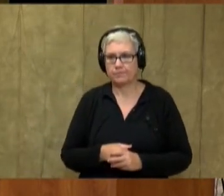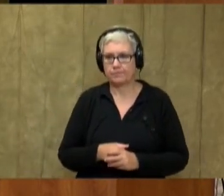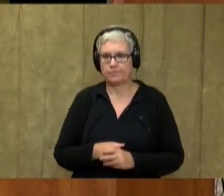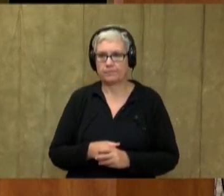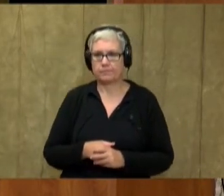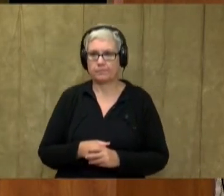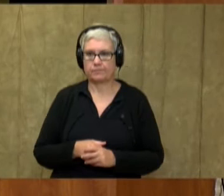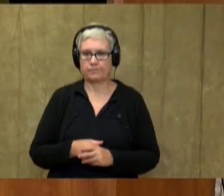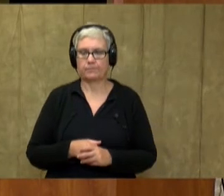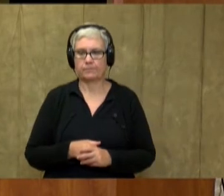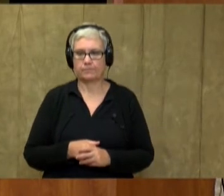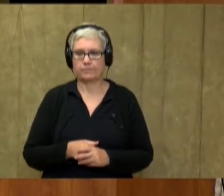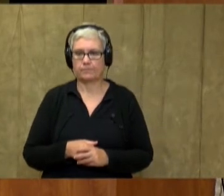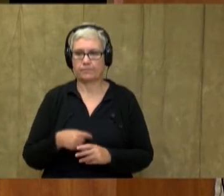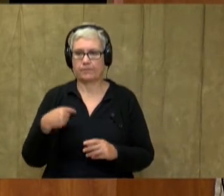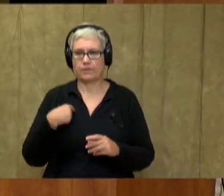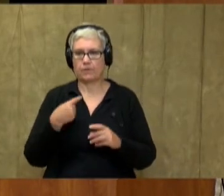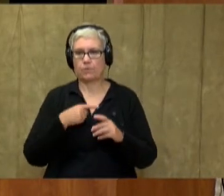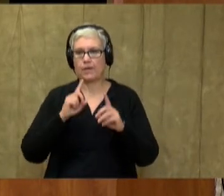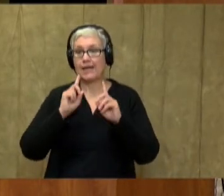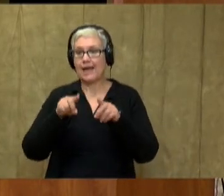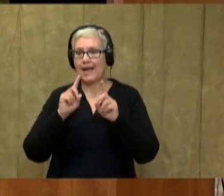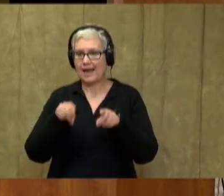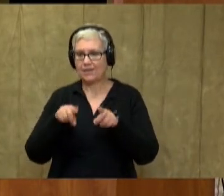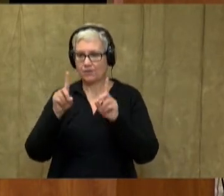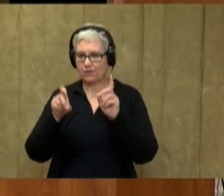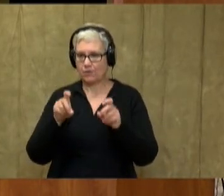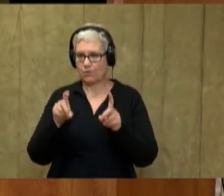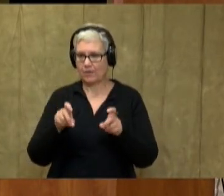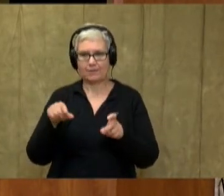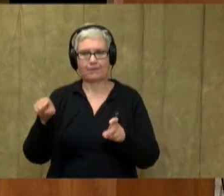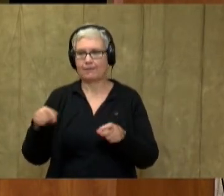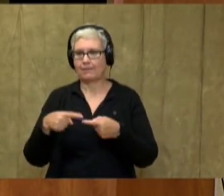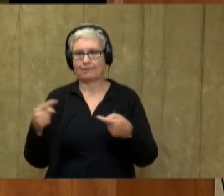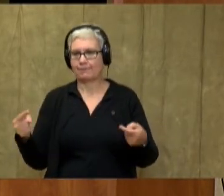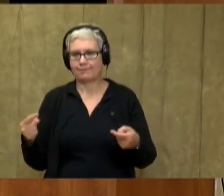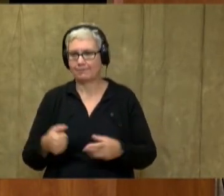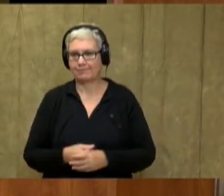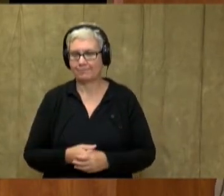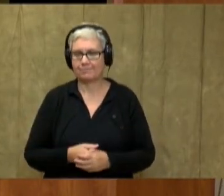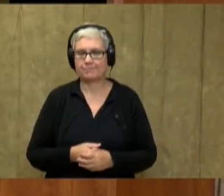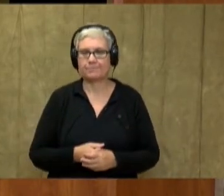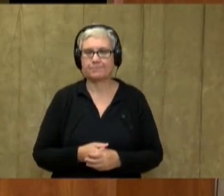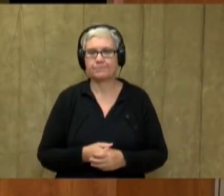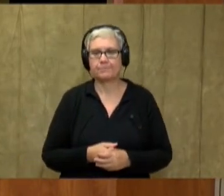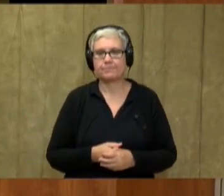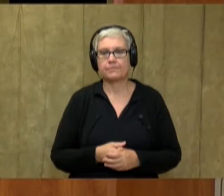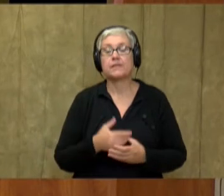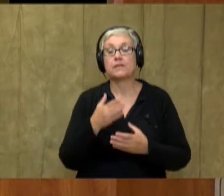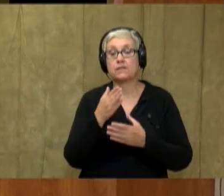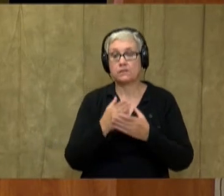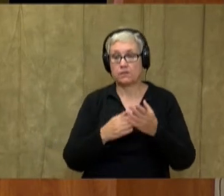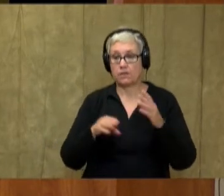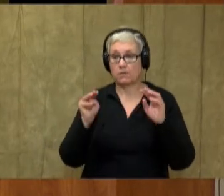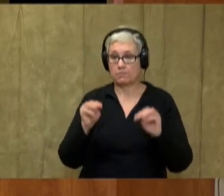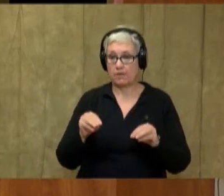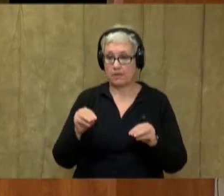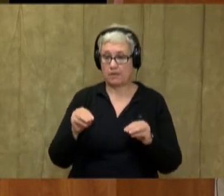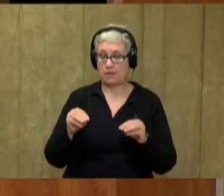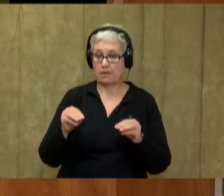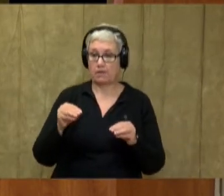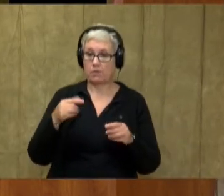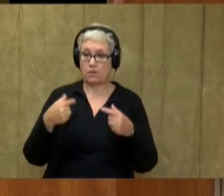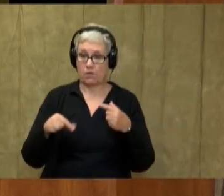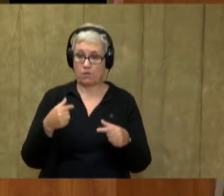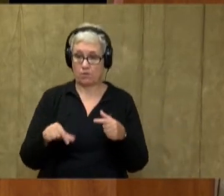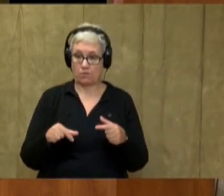because if we answer the question before they have a chance to answer it, then there's no opposition. Some may argue that fast food is greatly